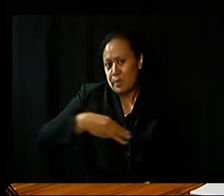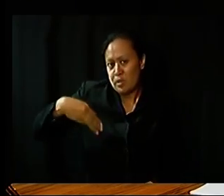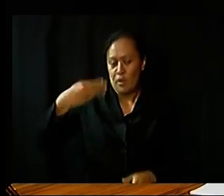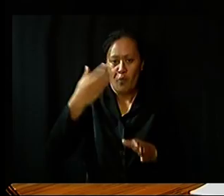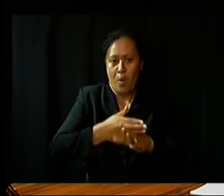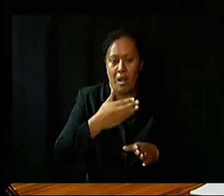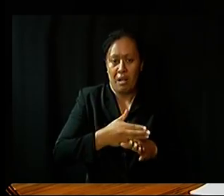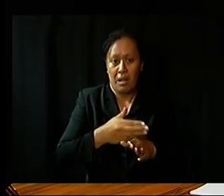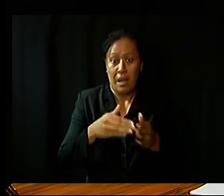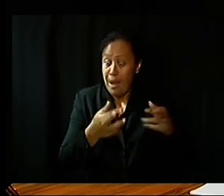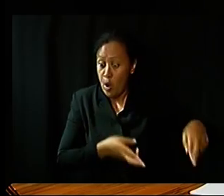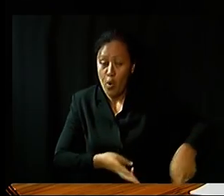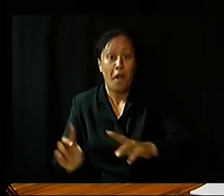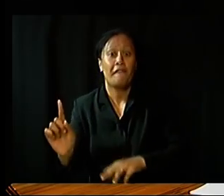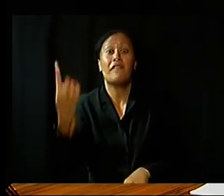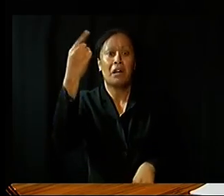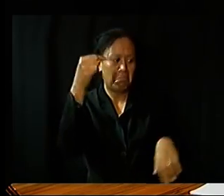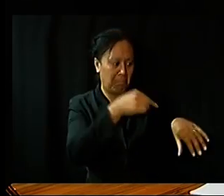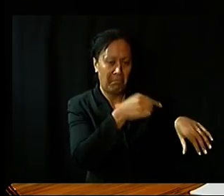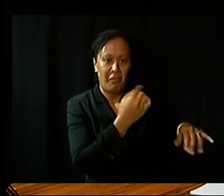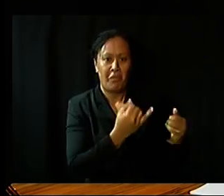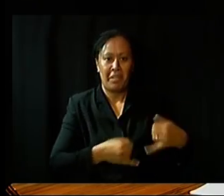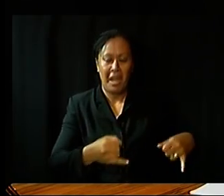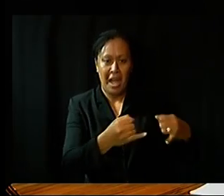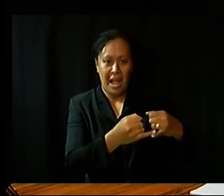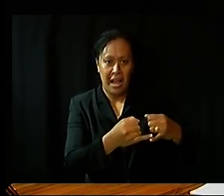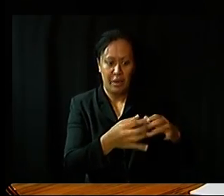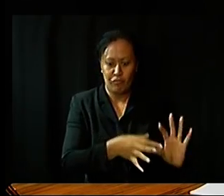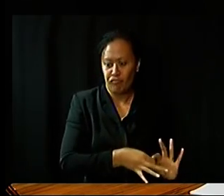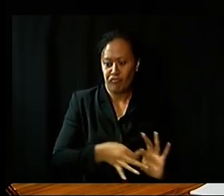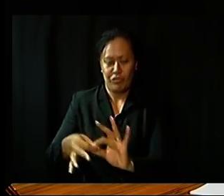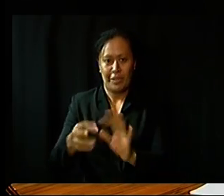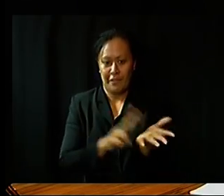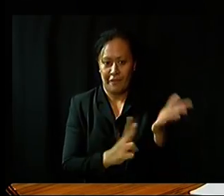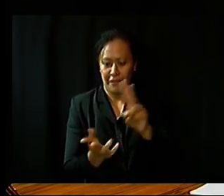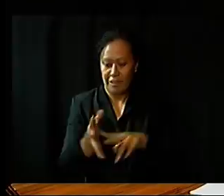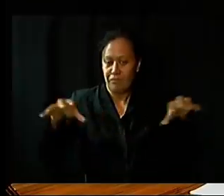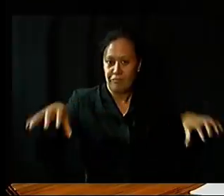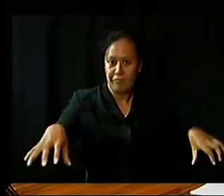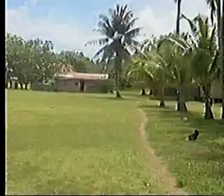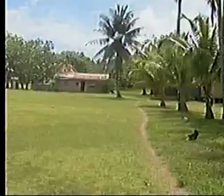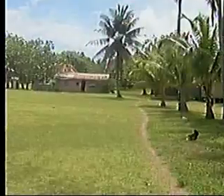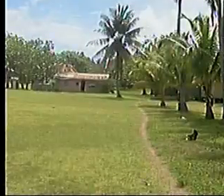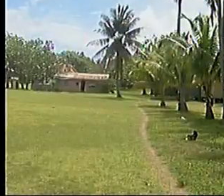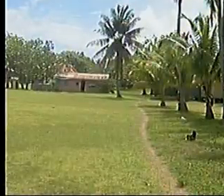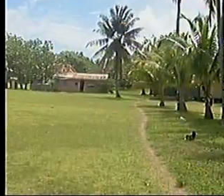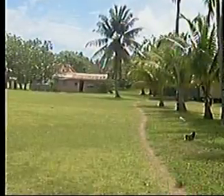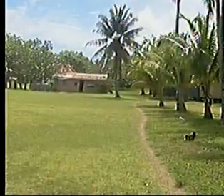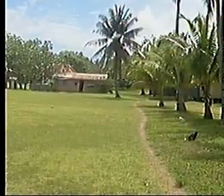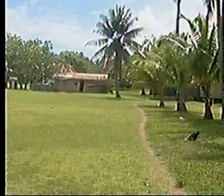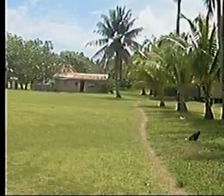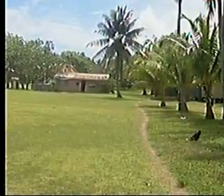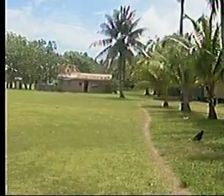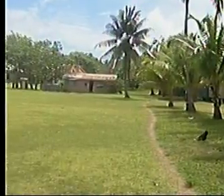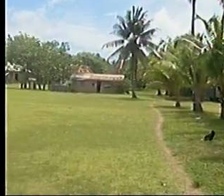to be completed by Ministry of Works laborers. The road is the first for the island and will link villages. The